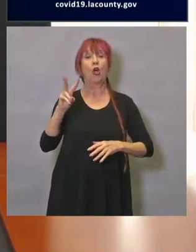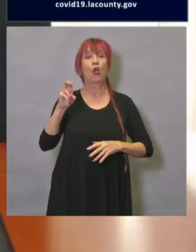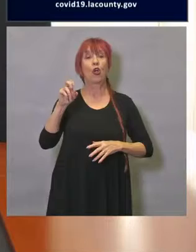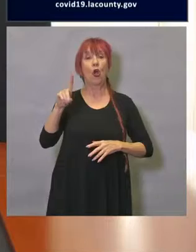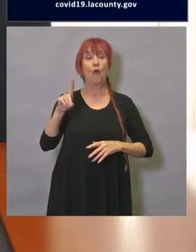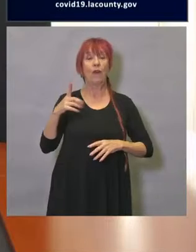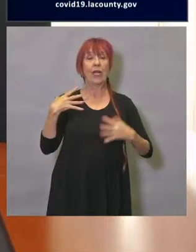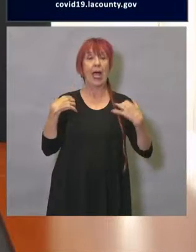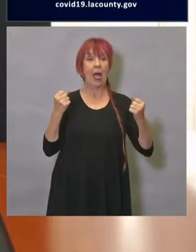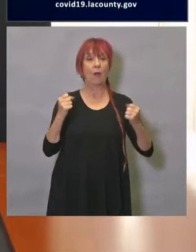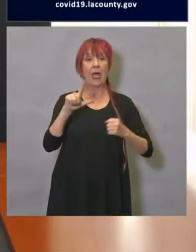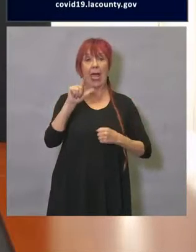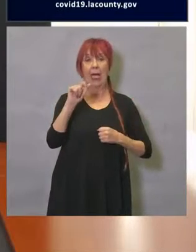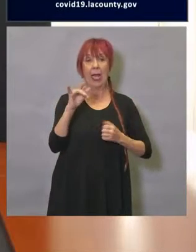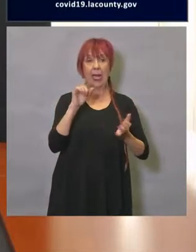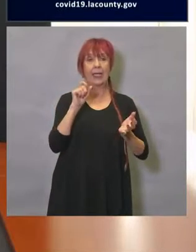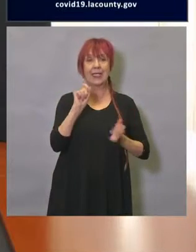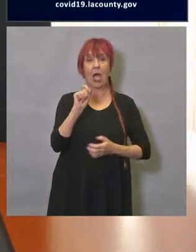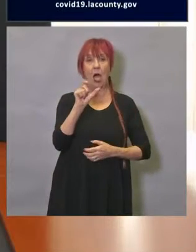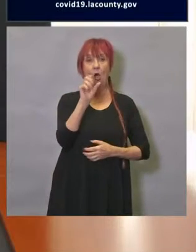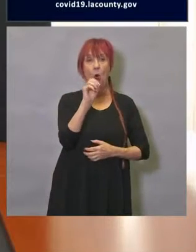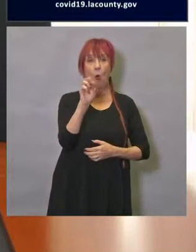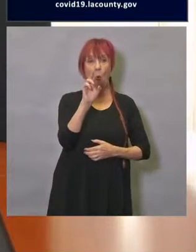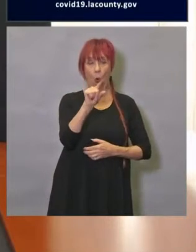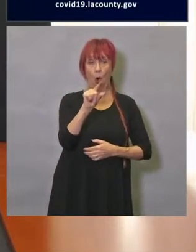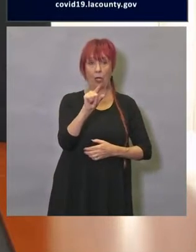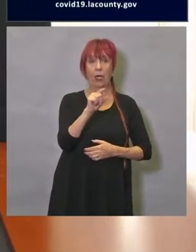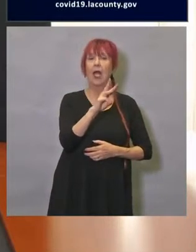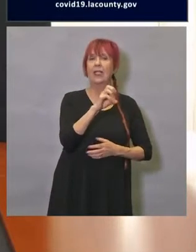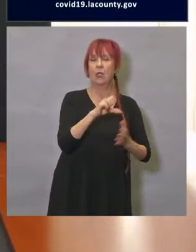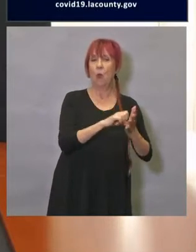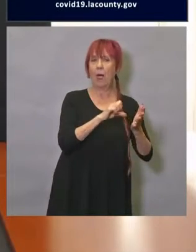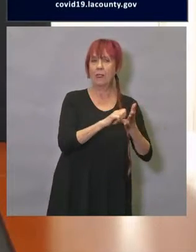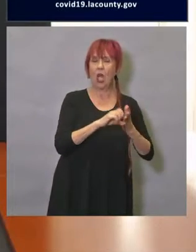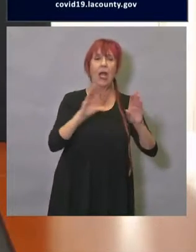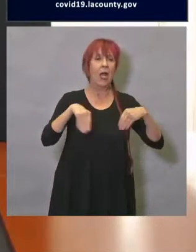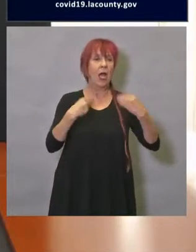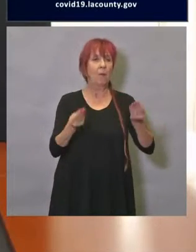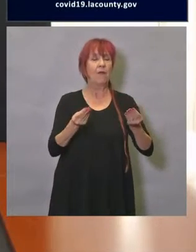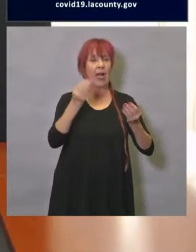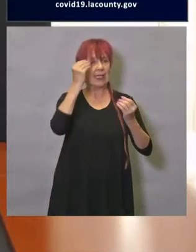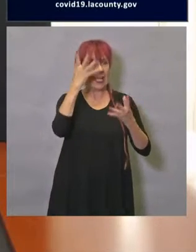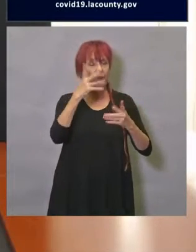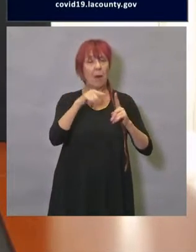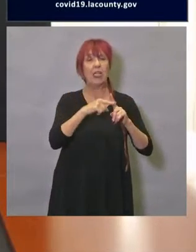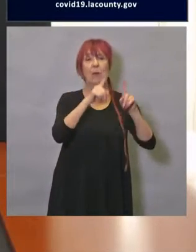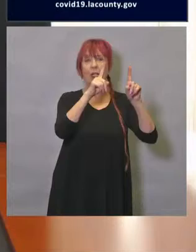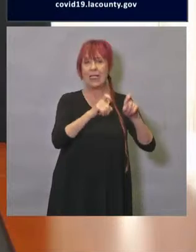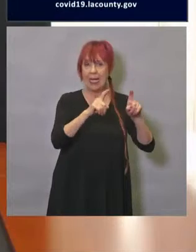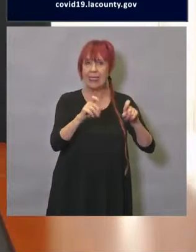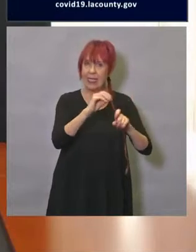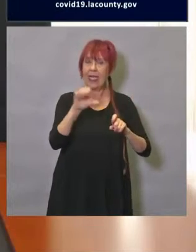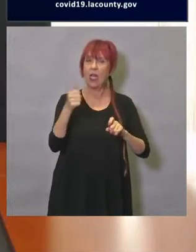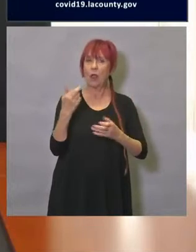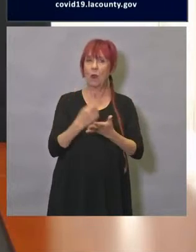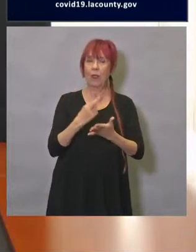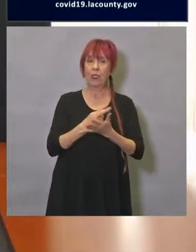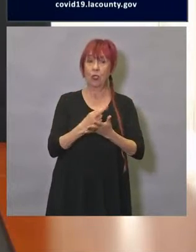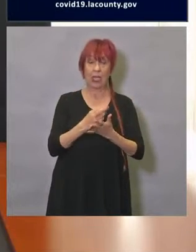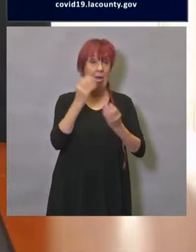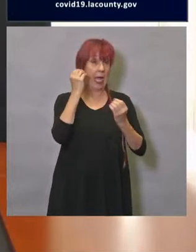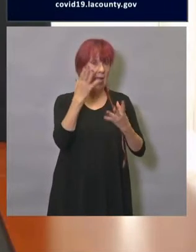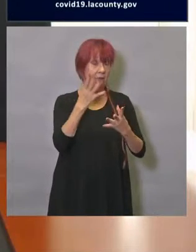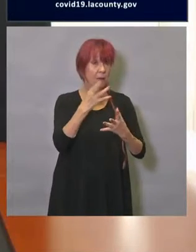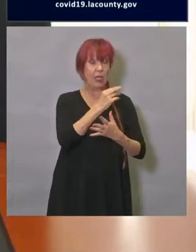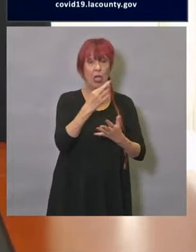covidhelpla.org website, a website that provides COVID-19 information and resources on testing as well as other things. Information